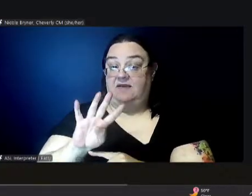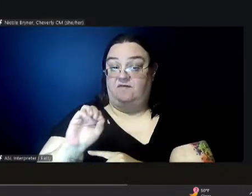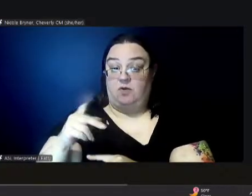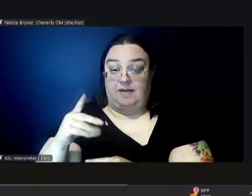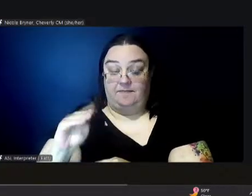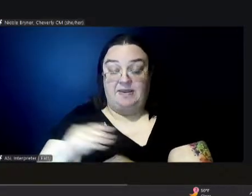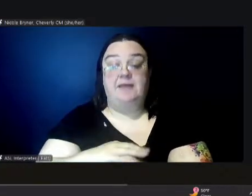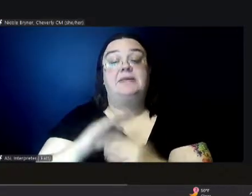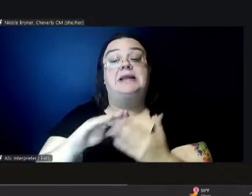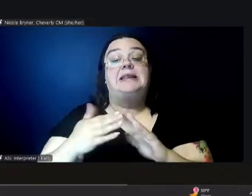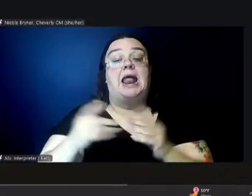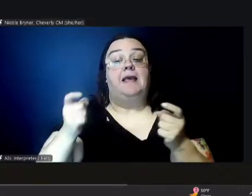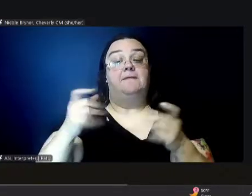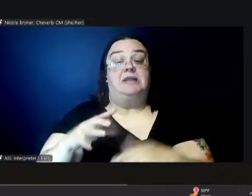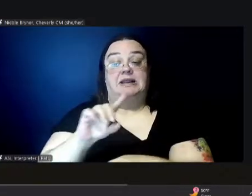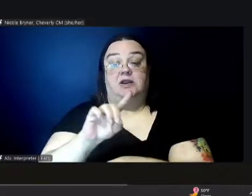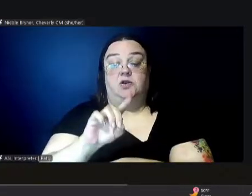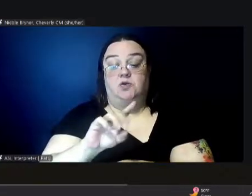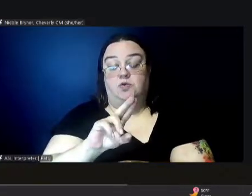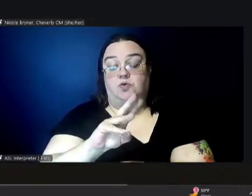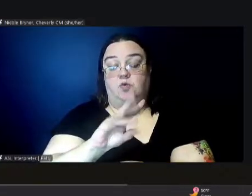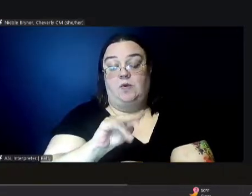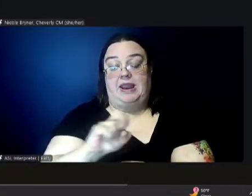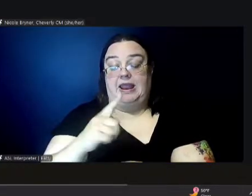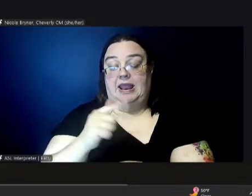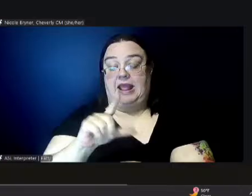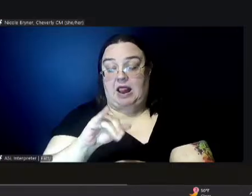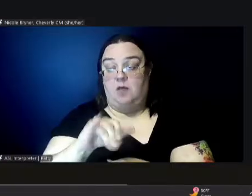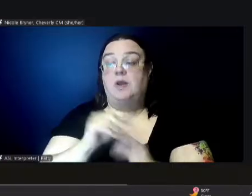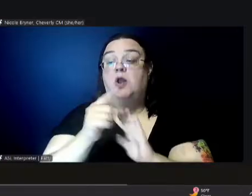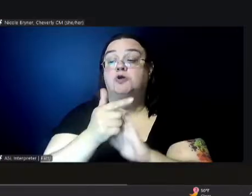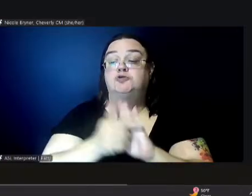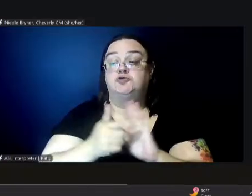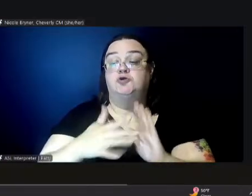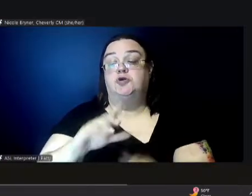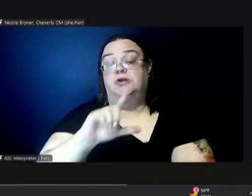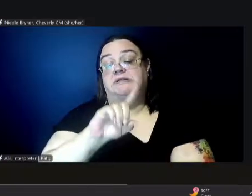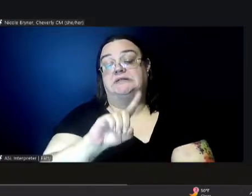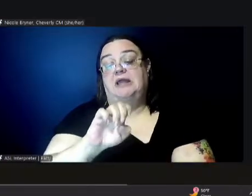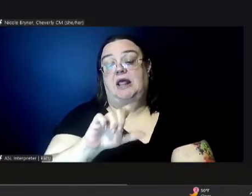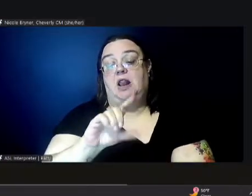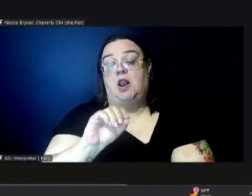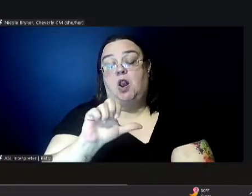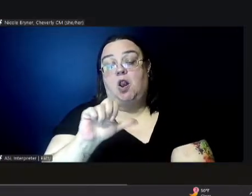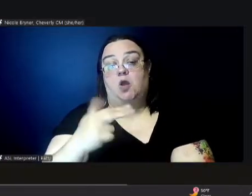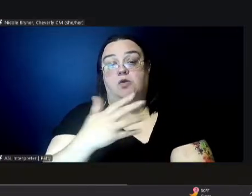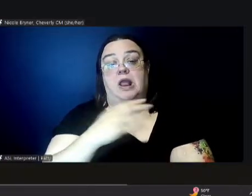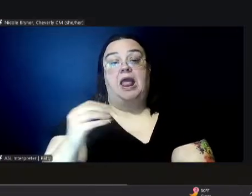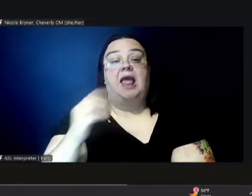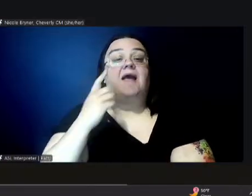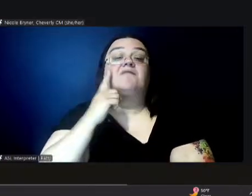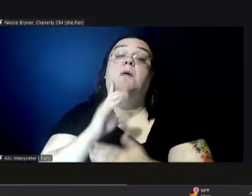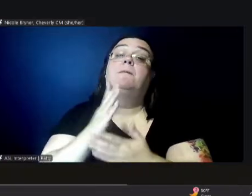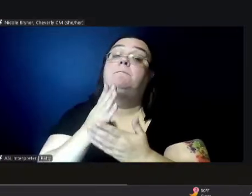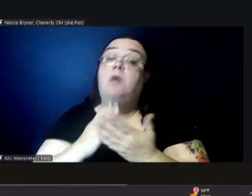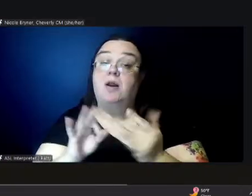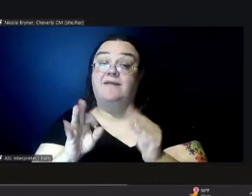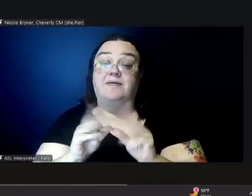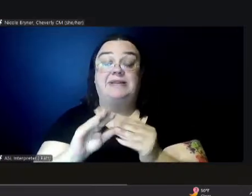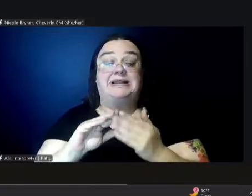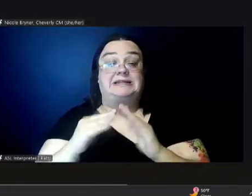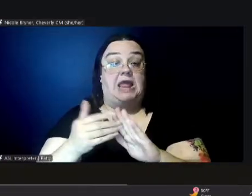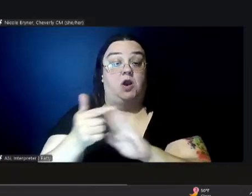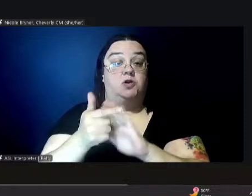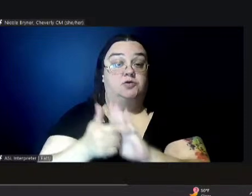Town Administrator Delane Galloway, Town Attorney Jason DeLoach, and for part of the meeting, Town Attorney